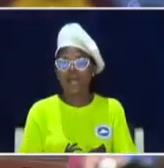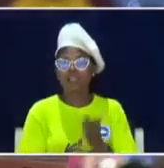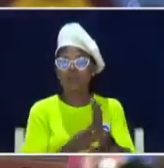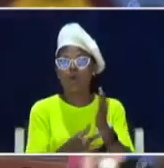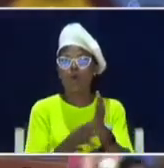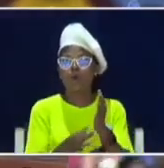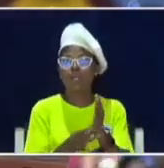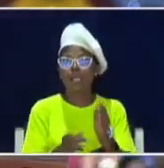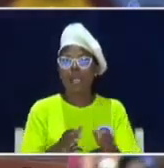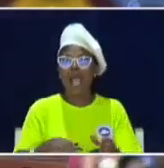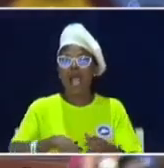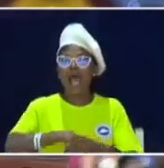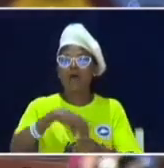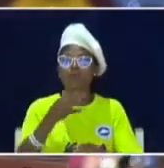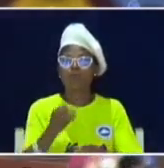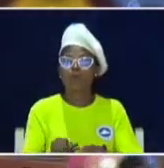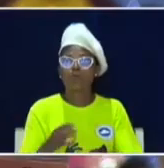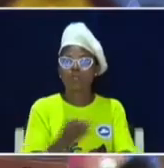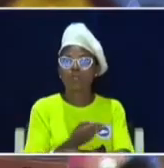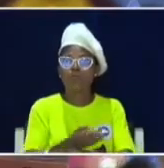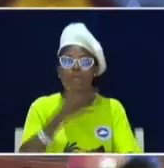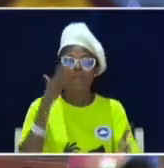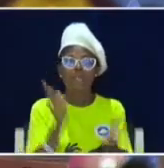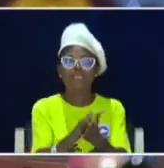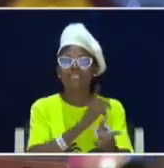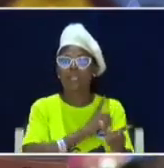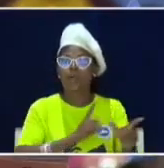Praise the Lord. Praise the Lord.